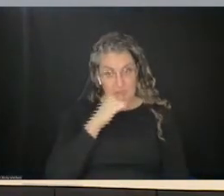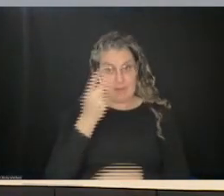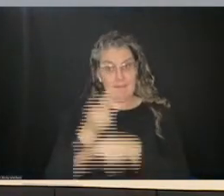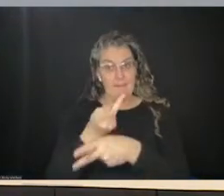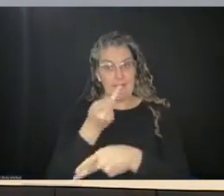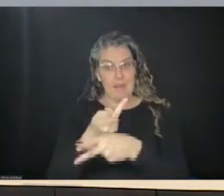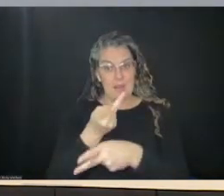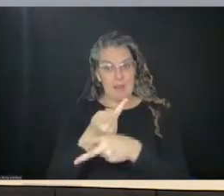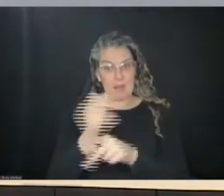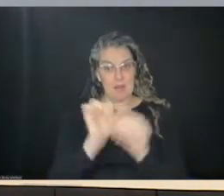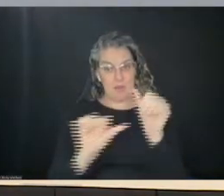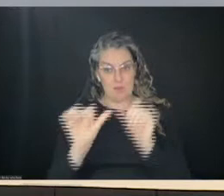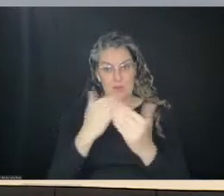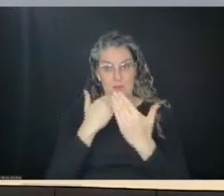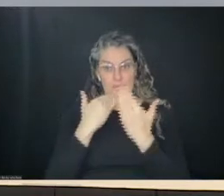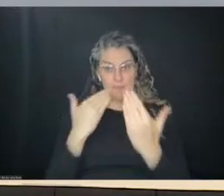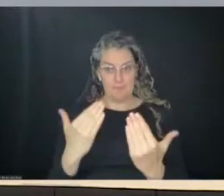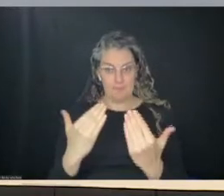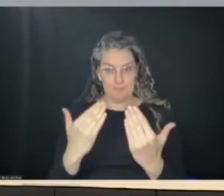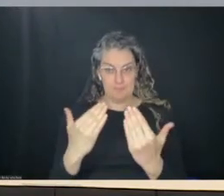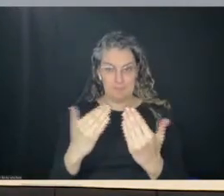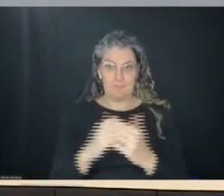you. And